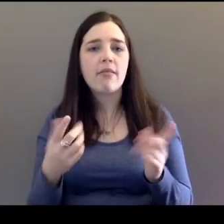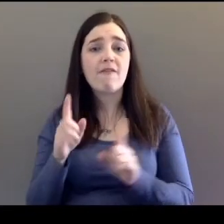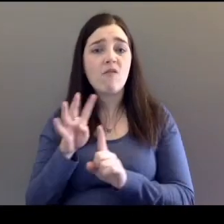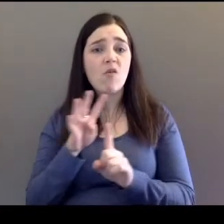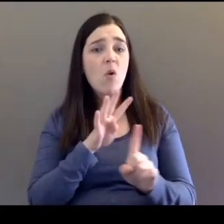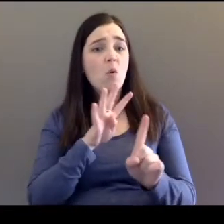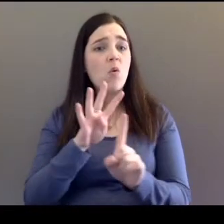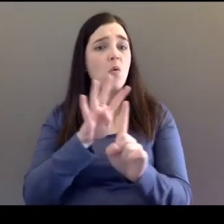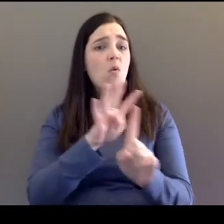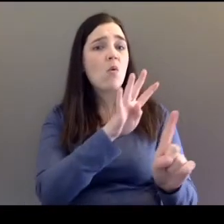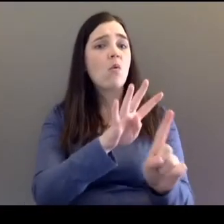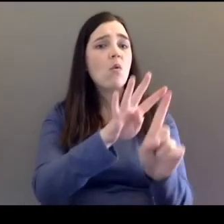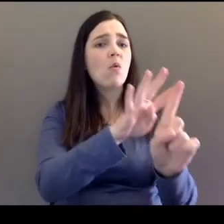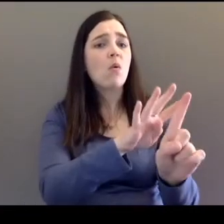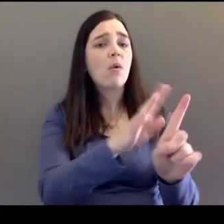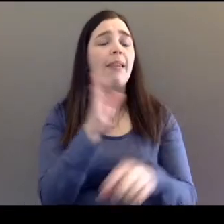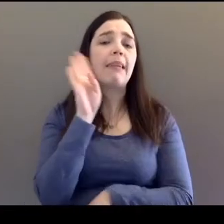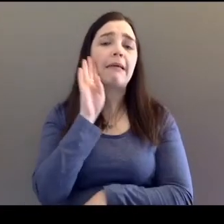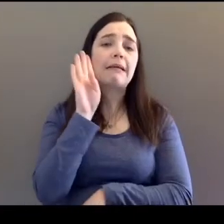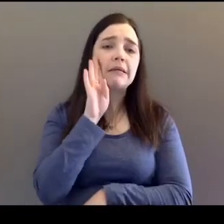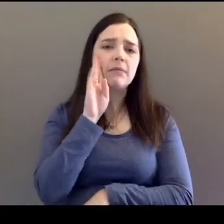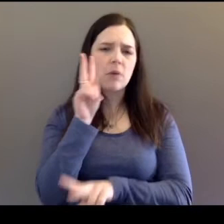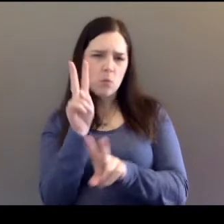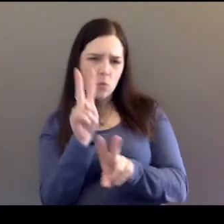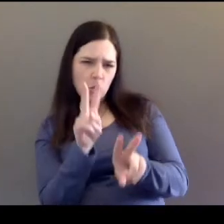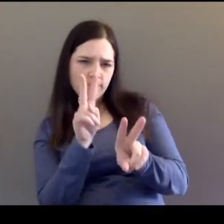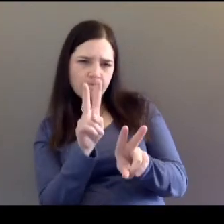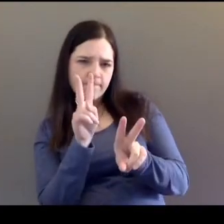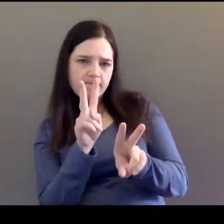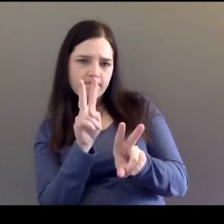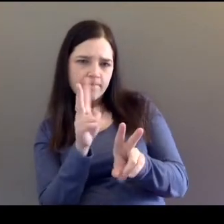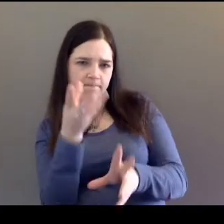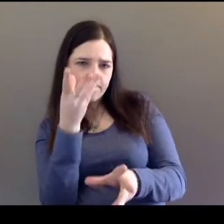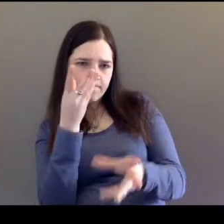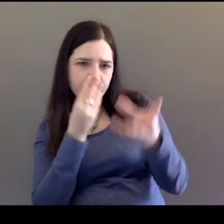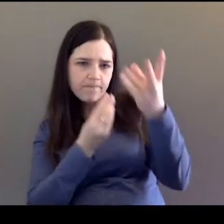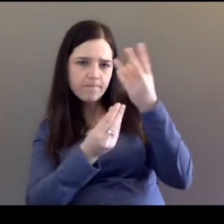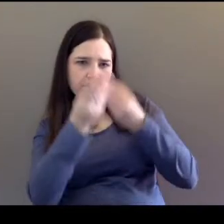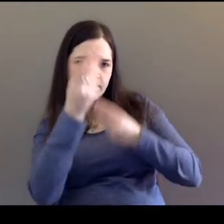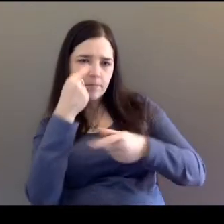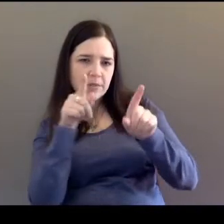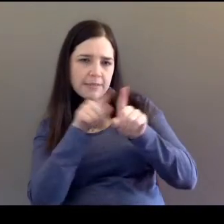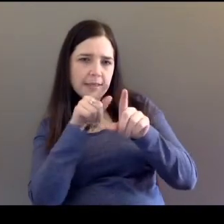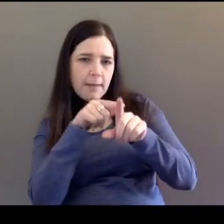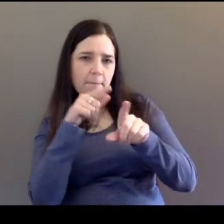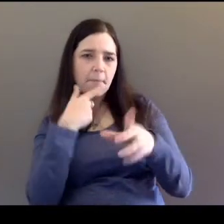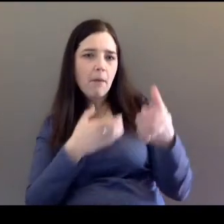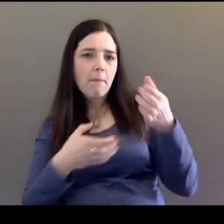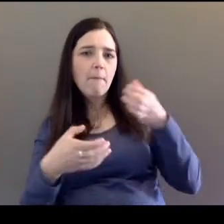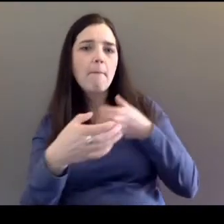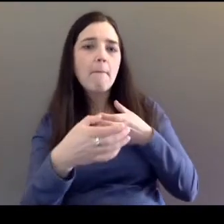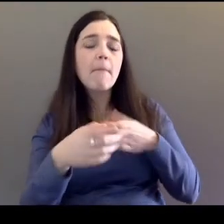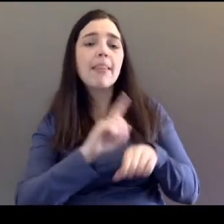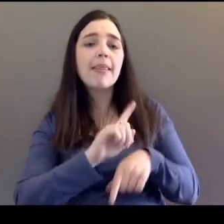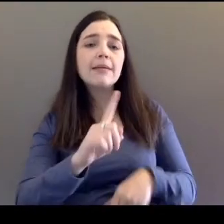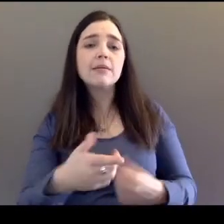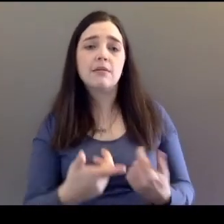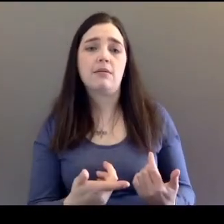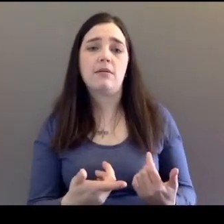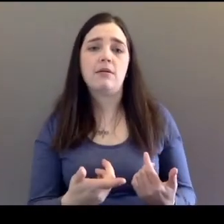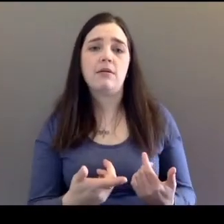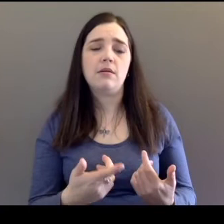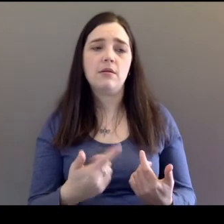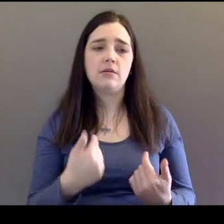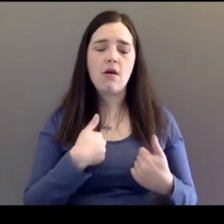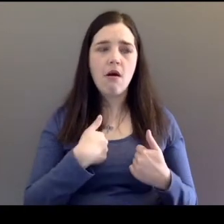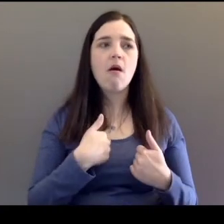just listening to what he said, but watching everything, that they might learn to do it as well, that they might learn to do what he